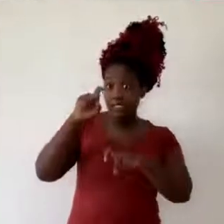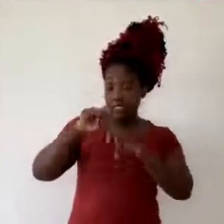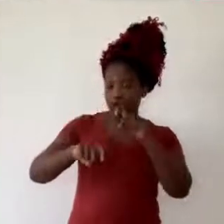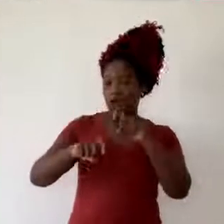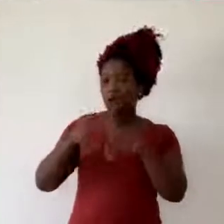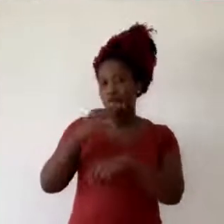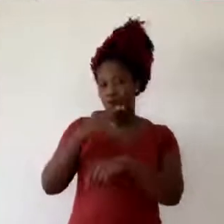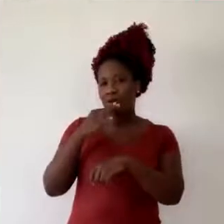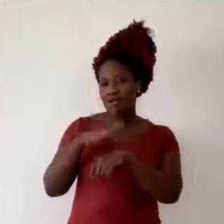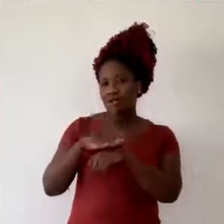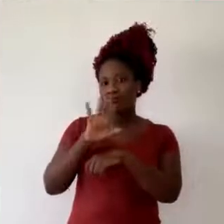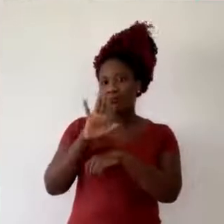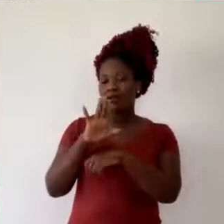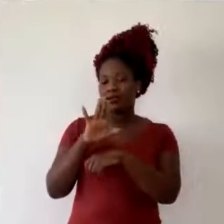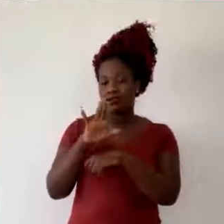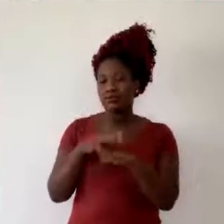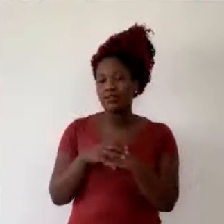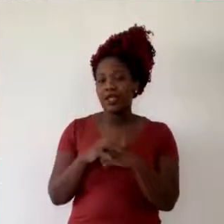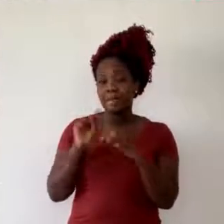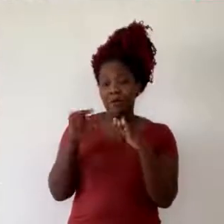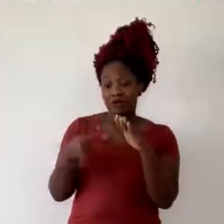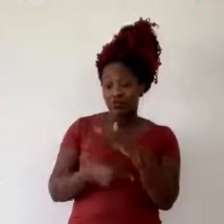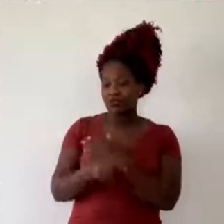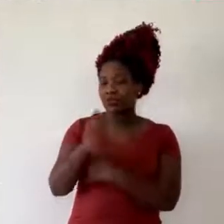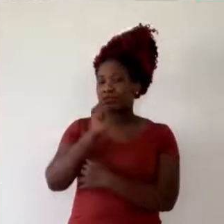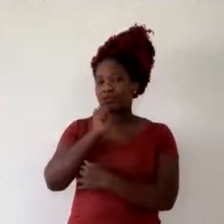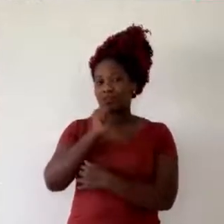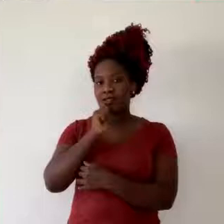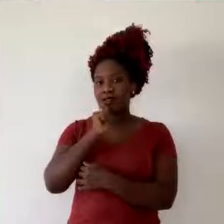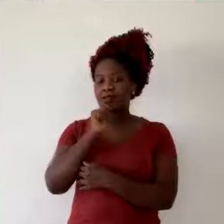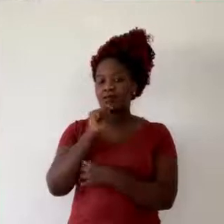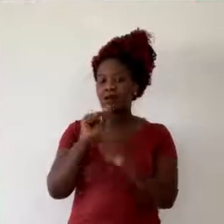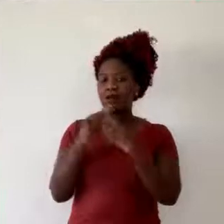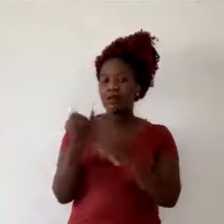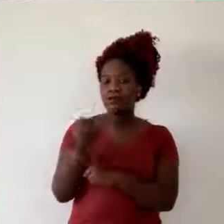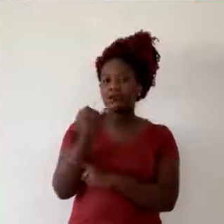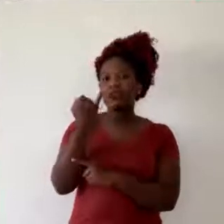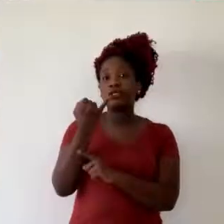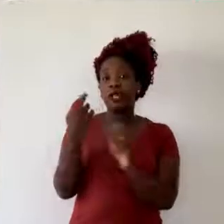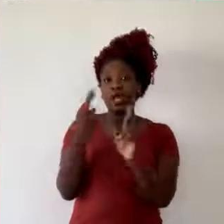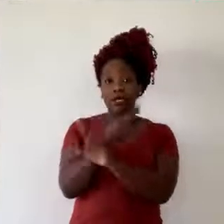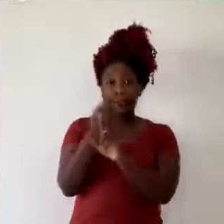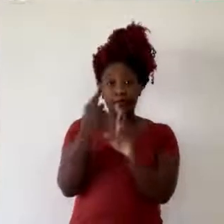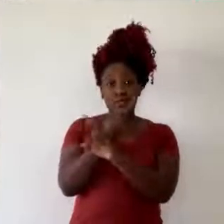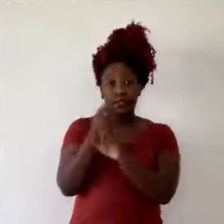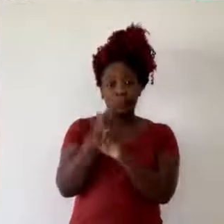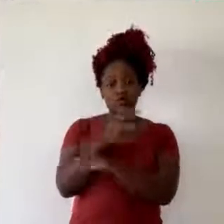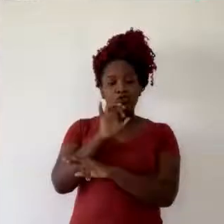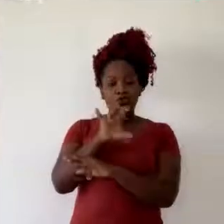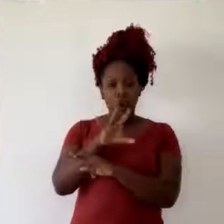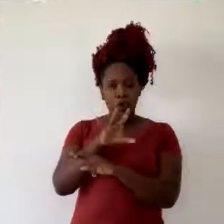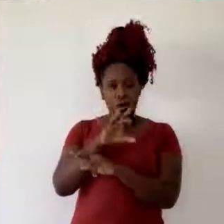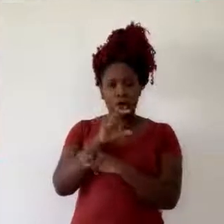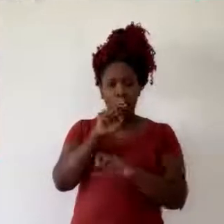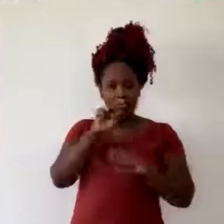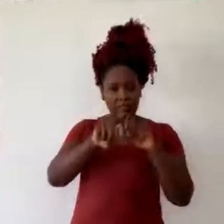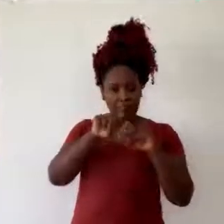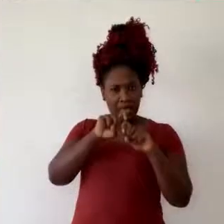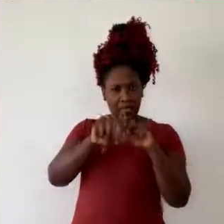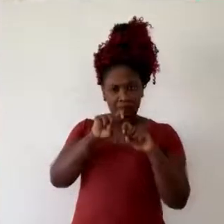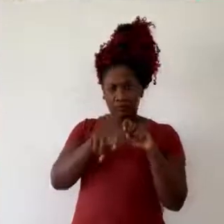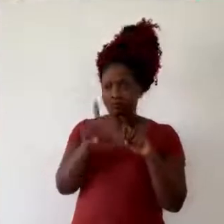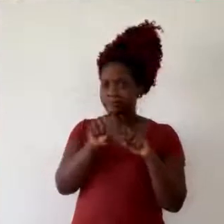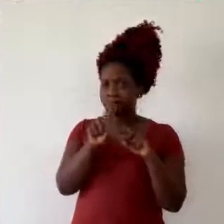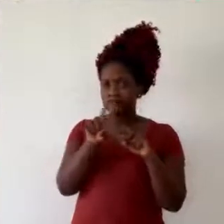sexual violence, we speak a bit some more, but it's not related only to the act per se,